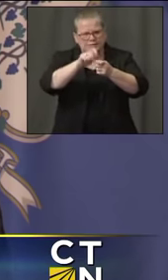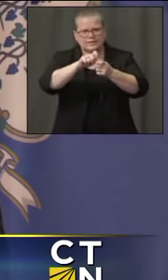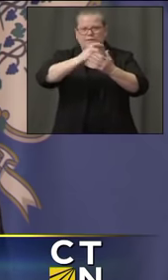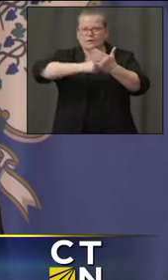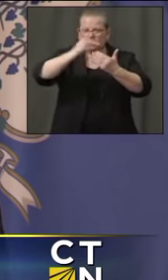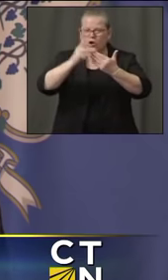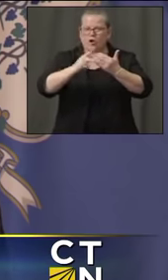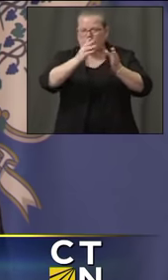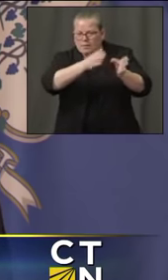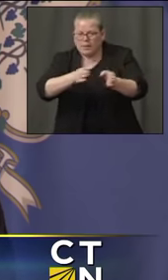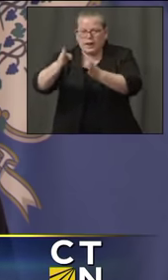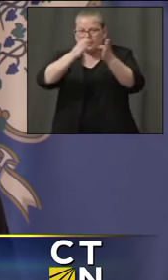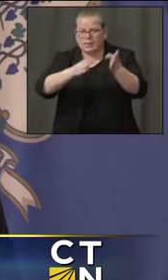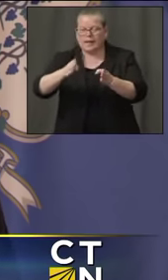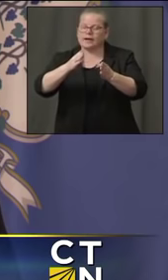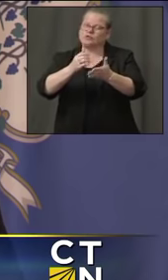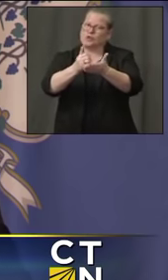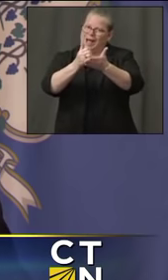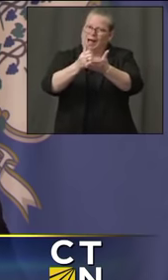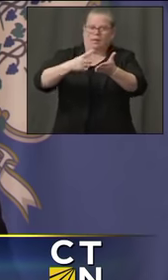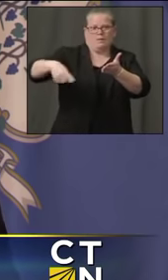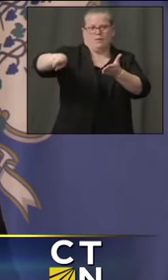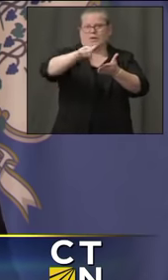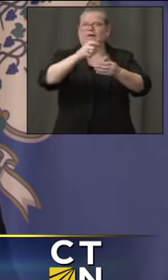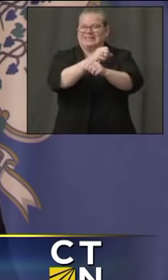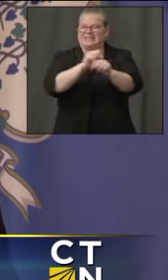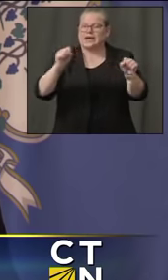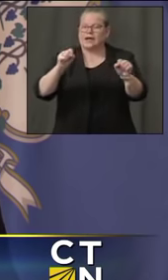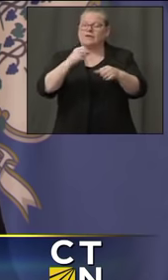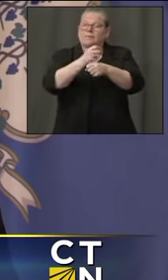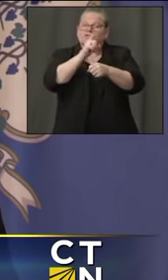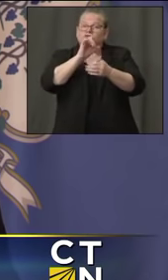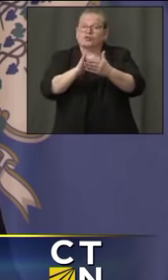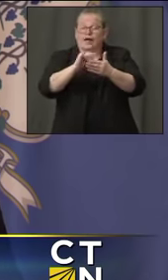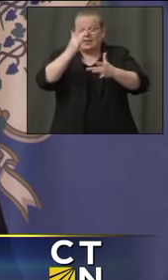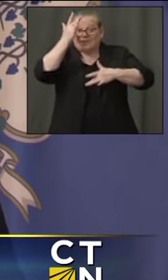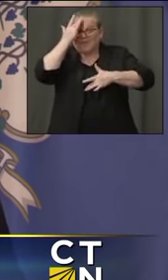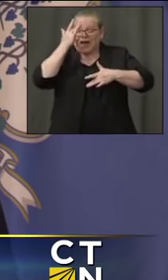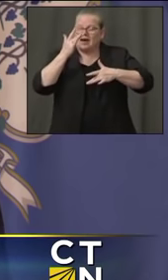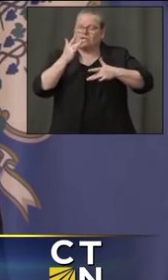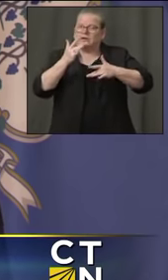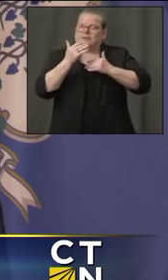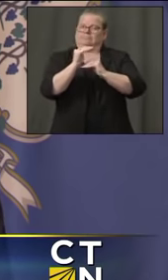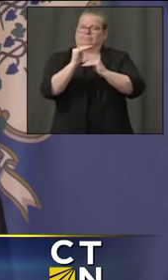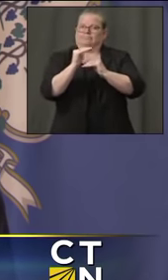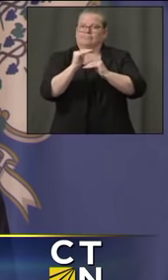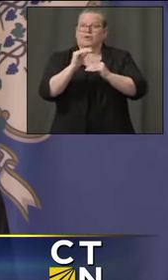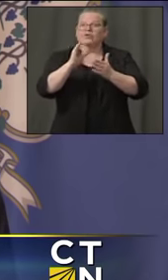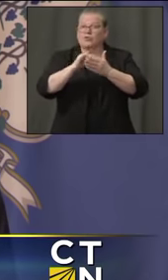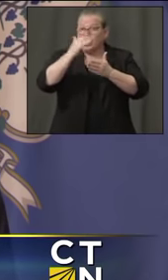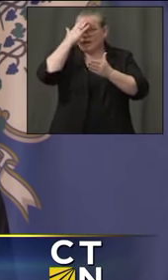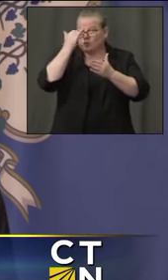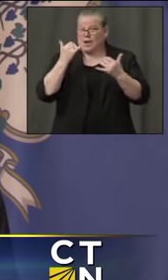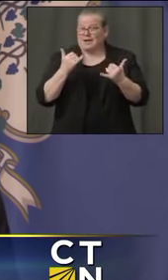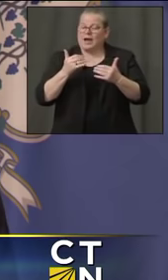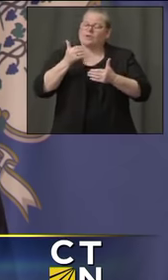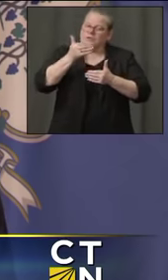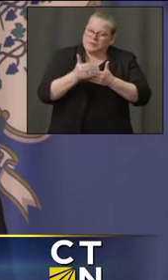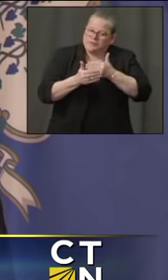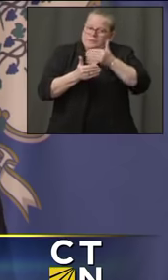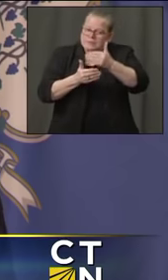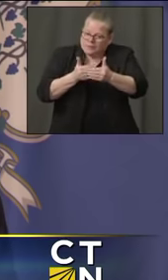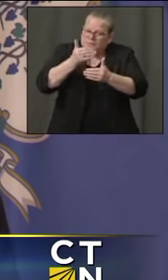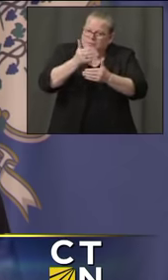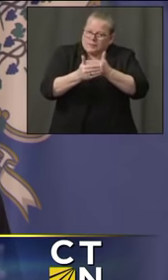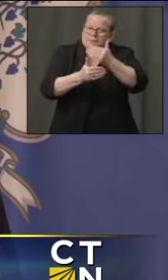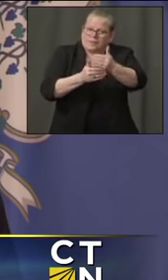can contain this virus. And that's why we're taking these small steps now. And as you heard earlier when I spoke, this is the